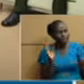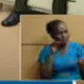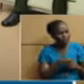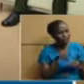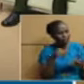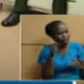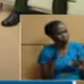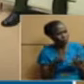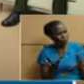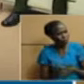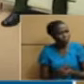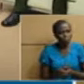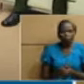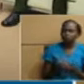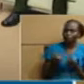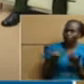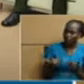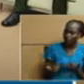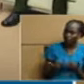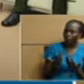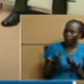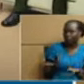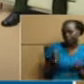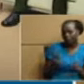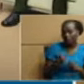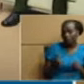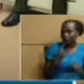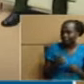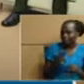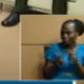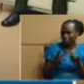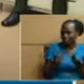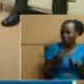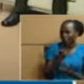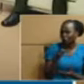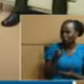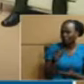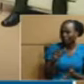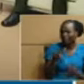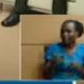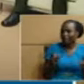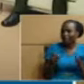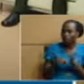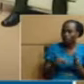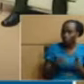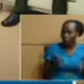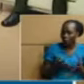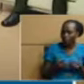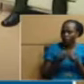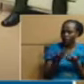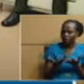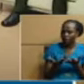schemes? Well, I would say the number of people are around 2.2, but the risk in just stating that figure is